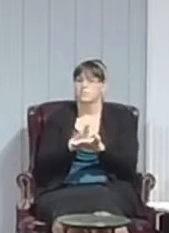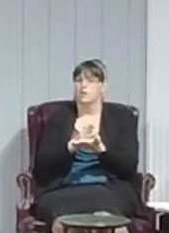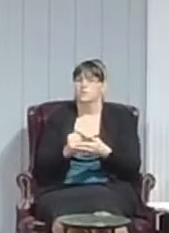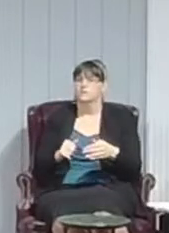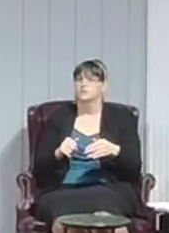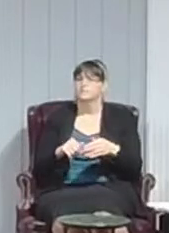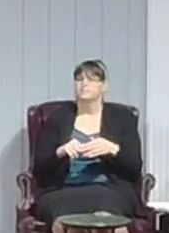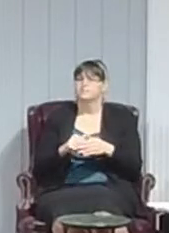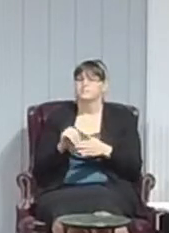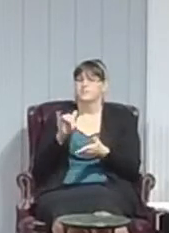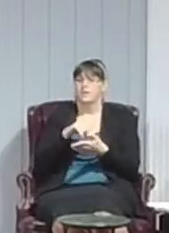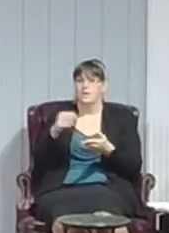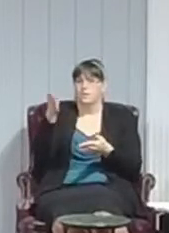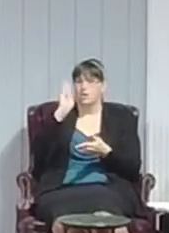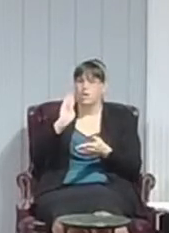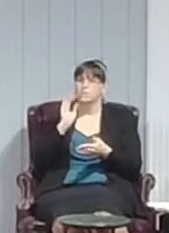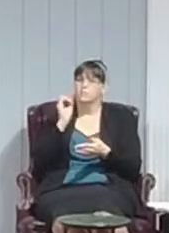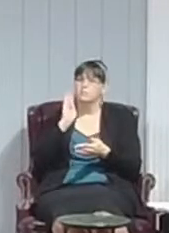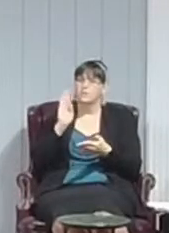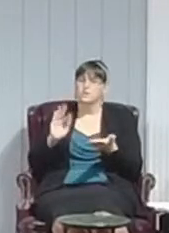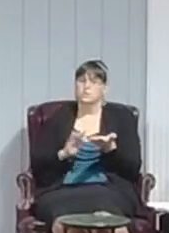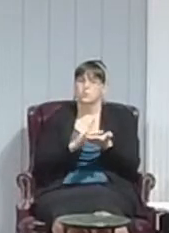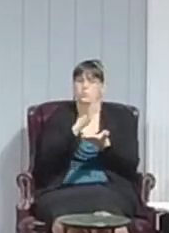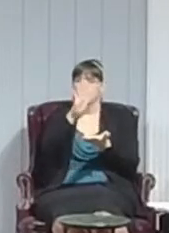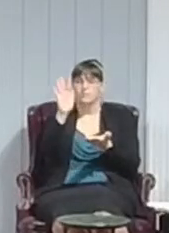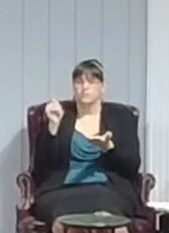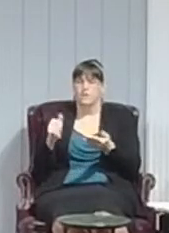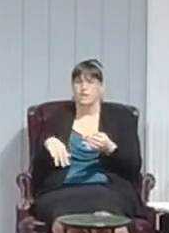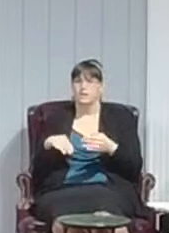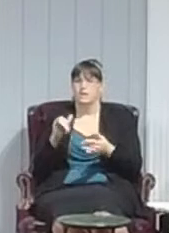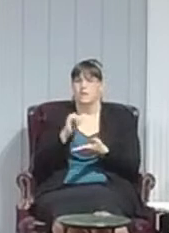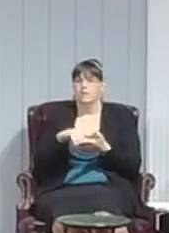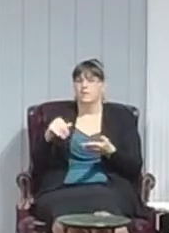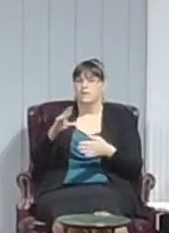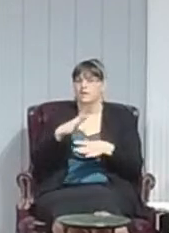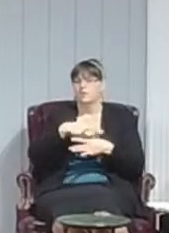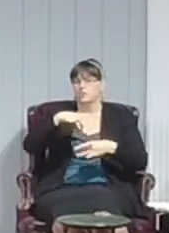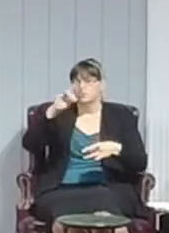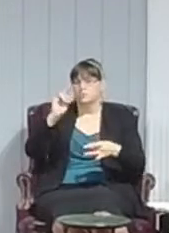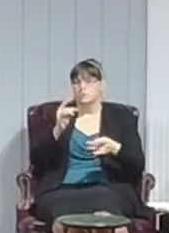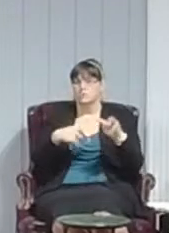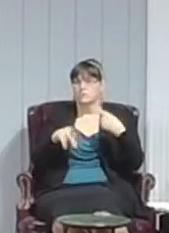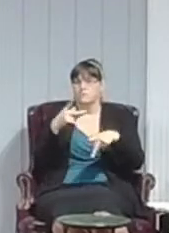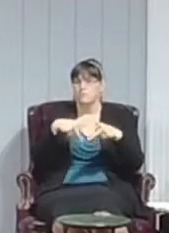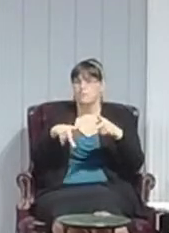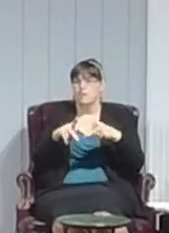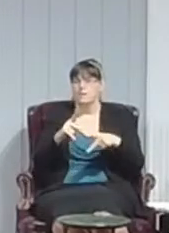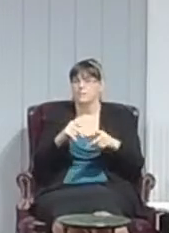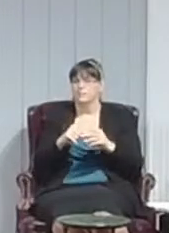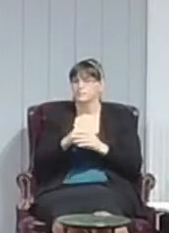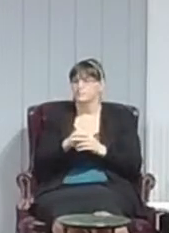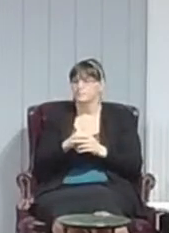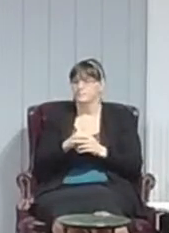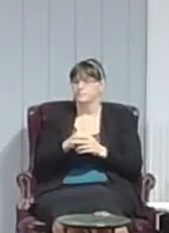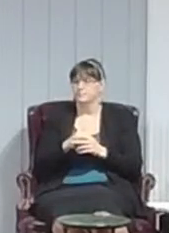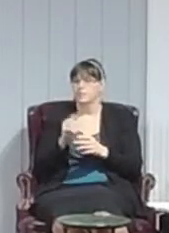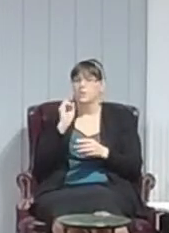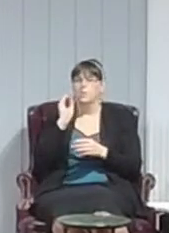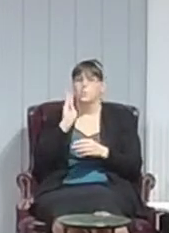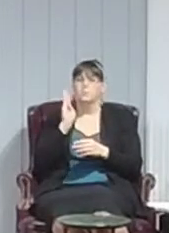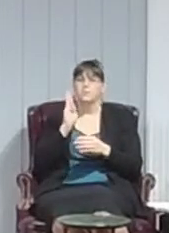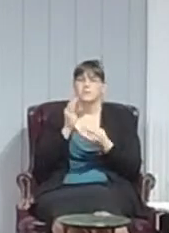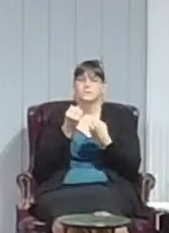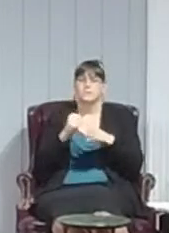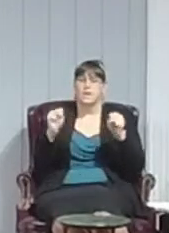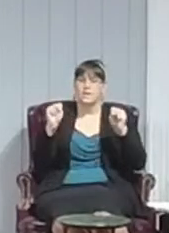to pray that God would be glorified in this world. And be concerned for the souls of men and women and that people would be saved.